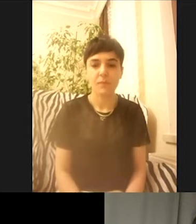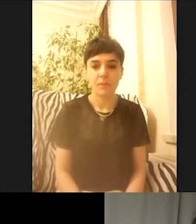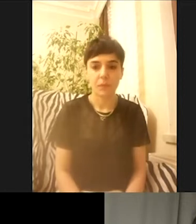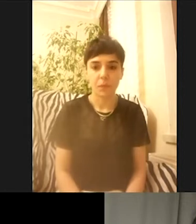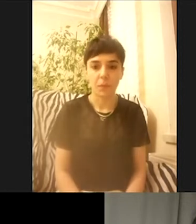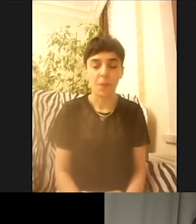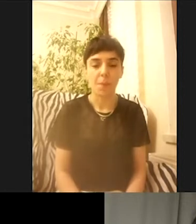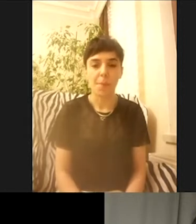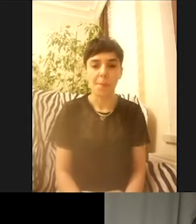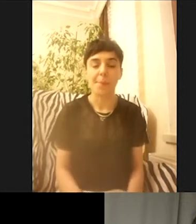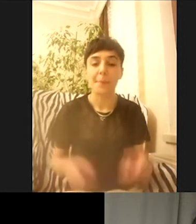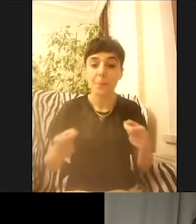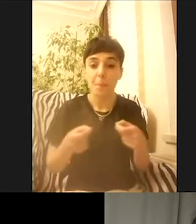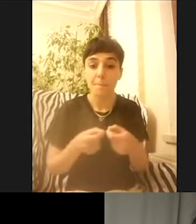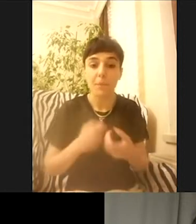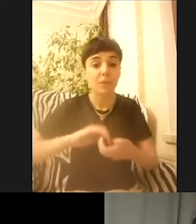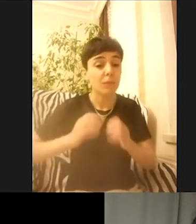in the Netherlands that